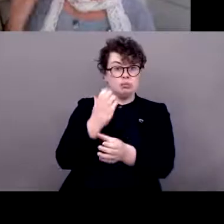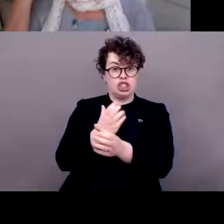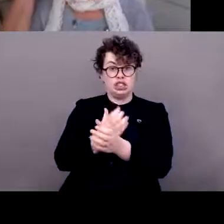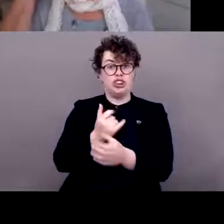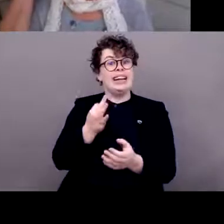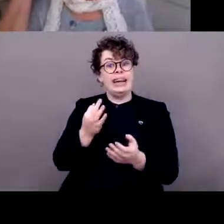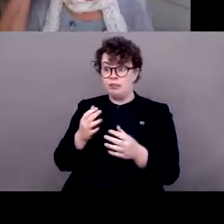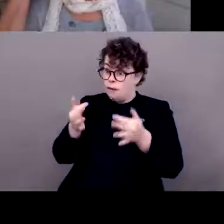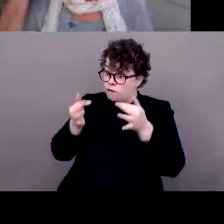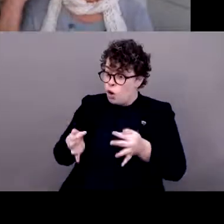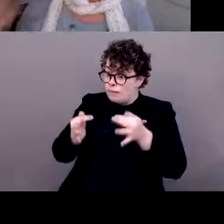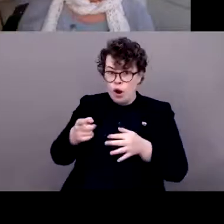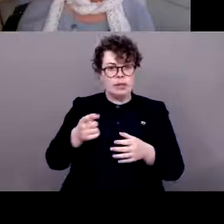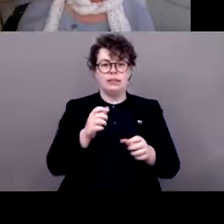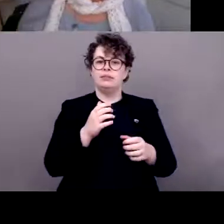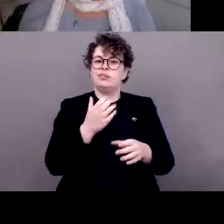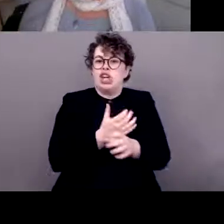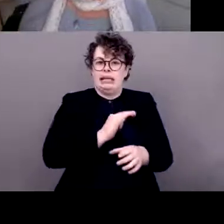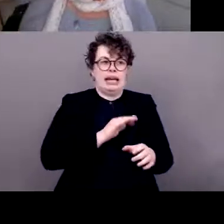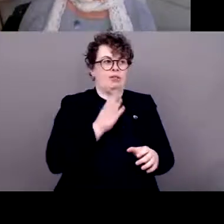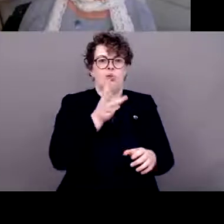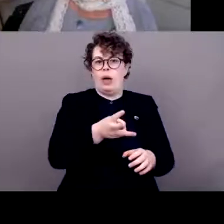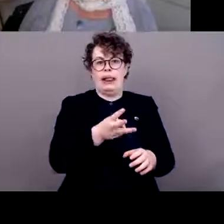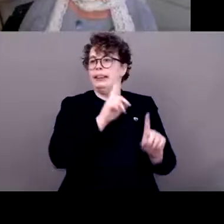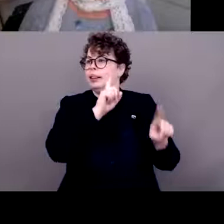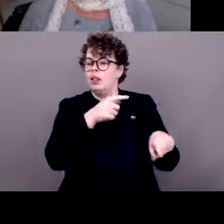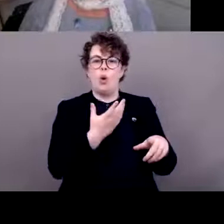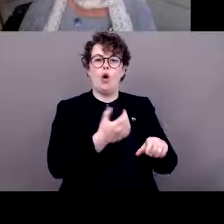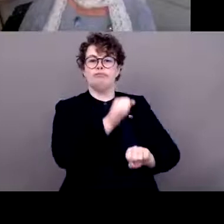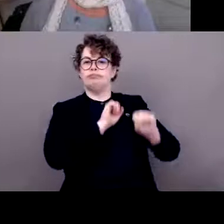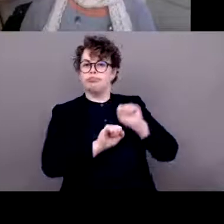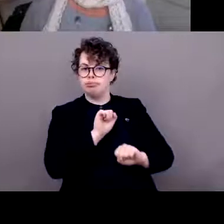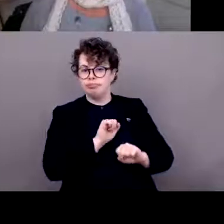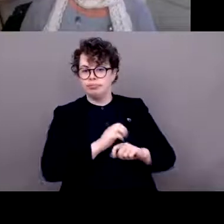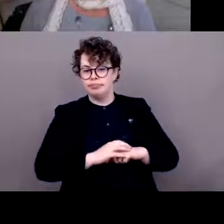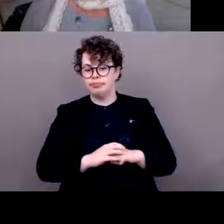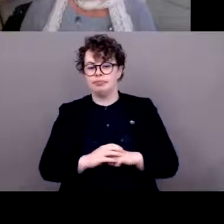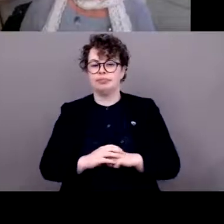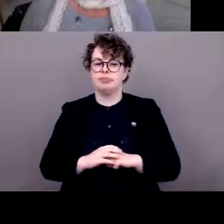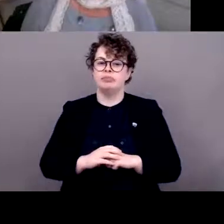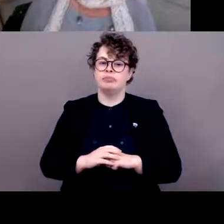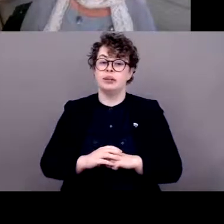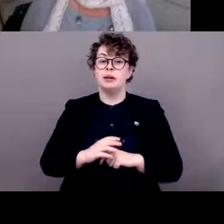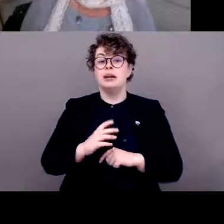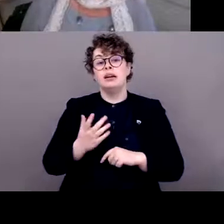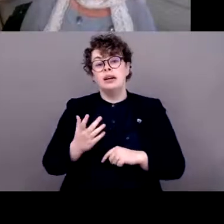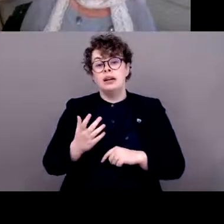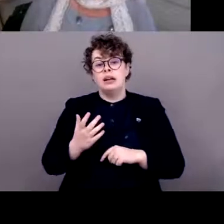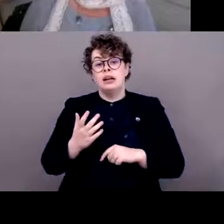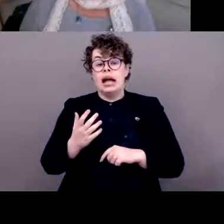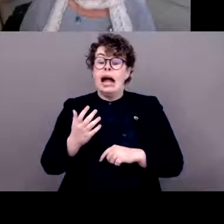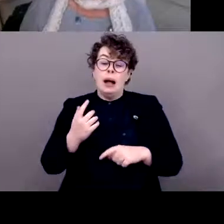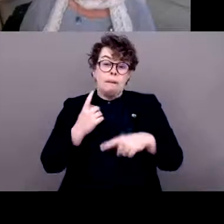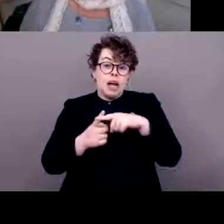very formal testing situation. And one of the limitations of formal assessments is that although they may come up with a figure,